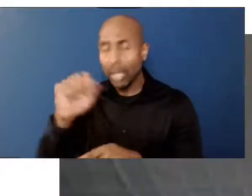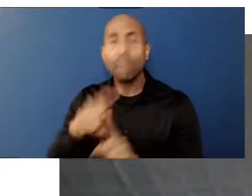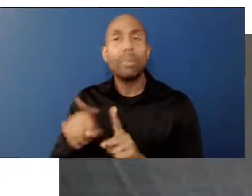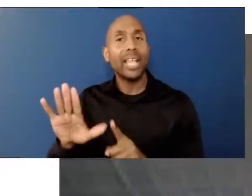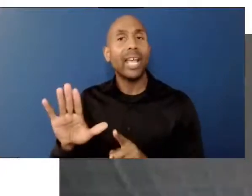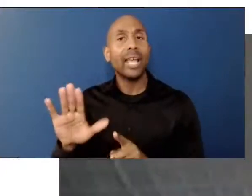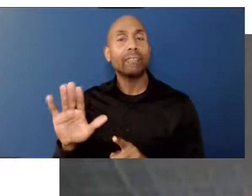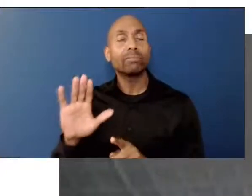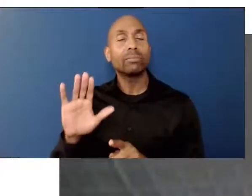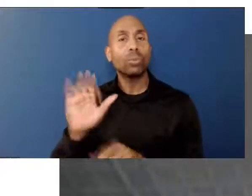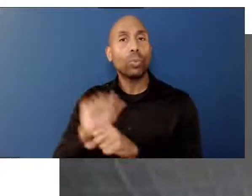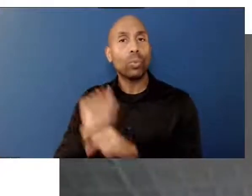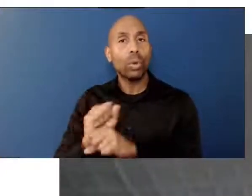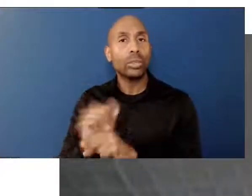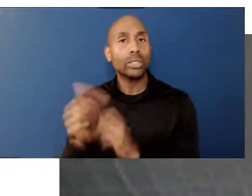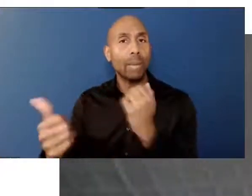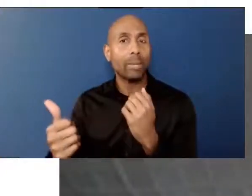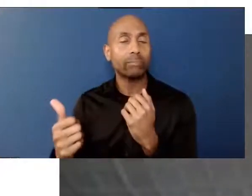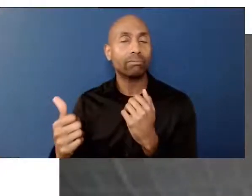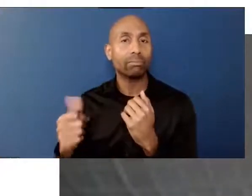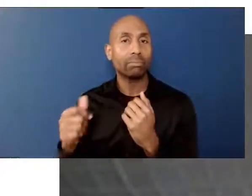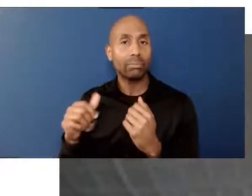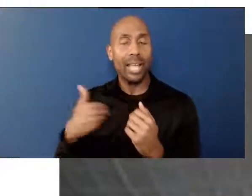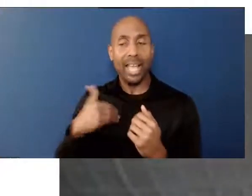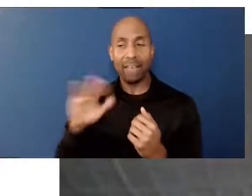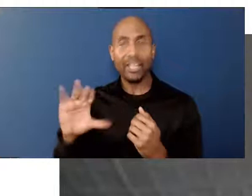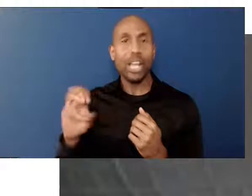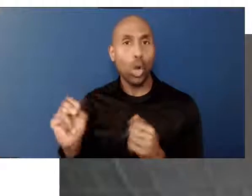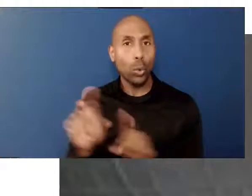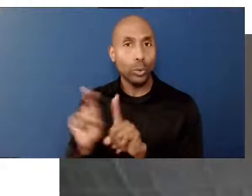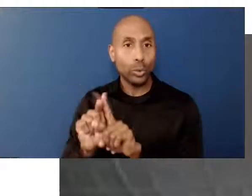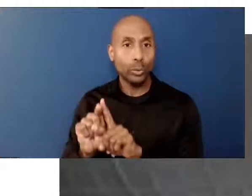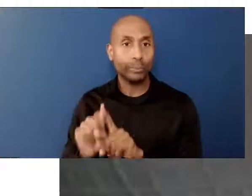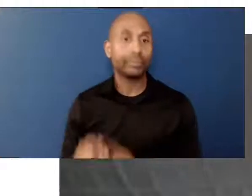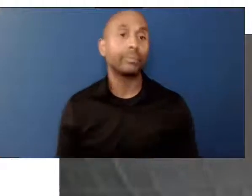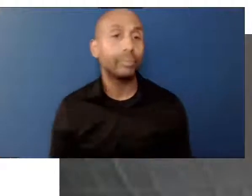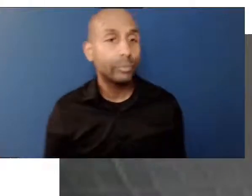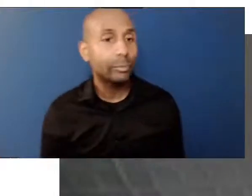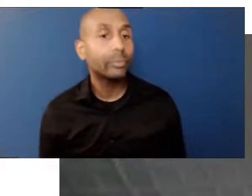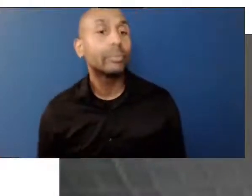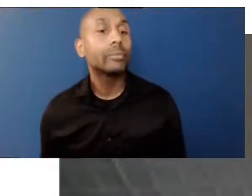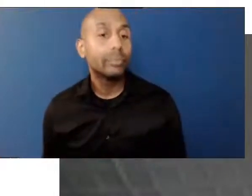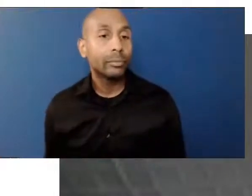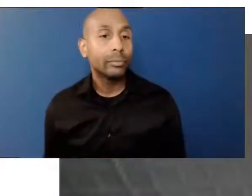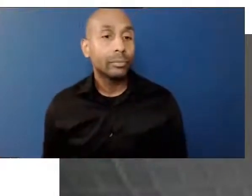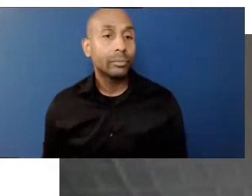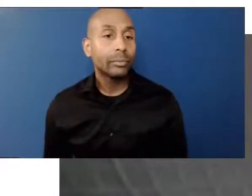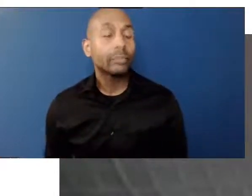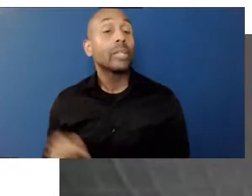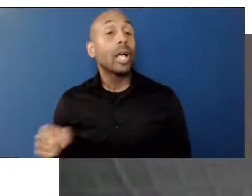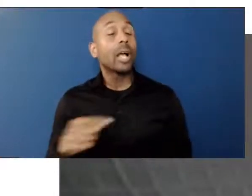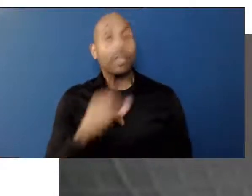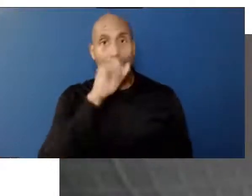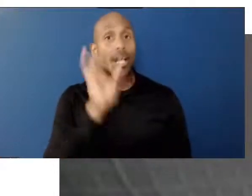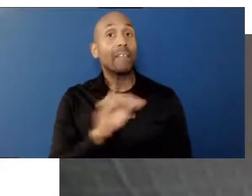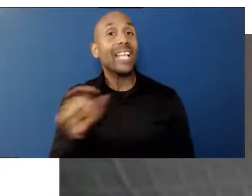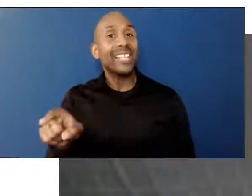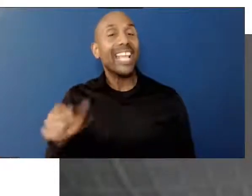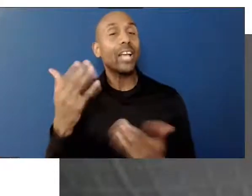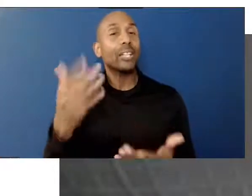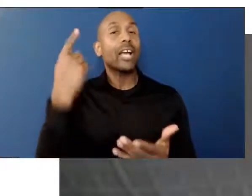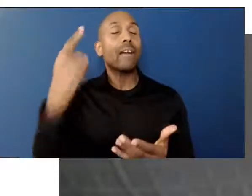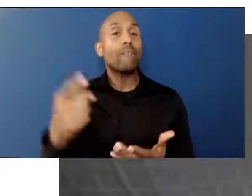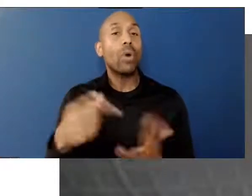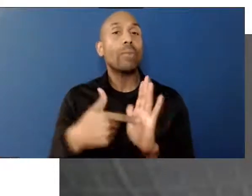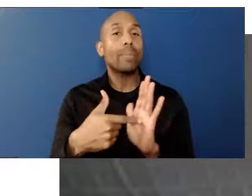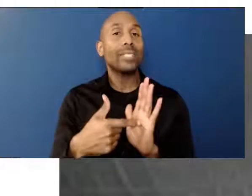That's great. And I love that they are there for first person voice to hear from the people with disabilities, and that